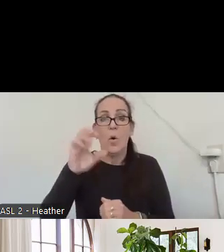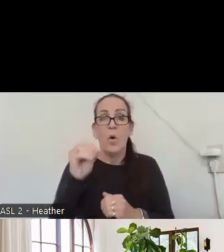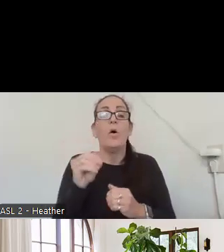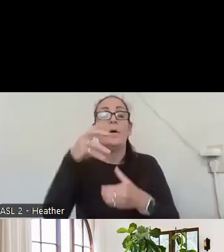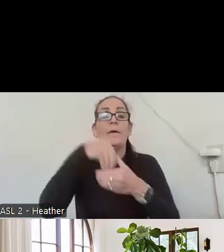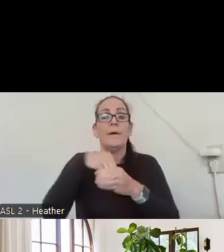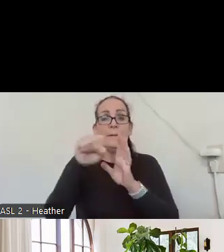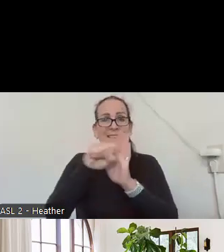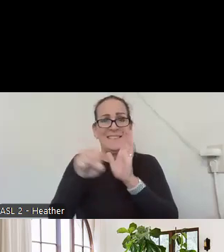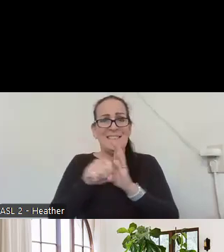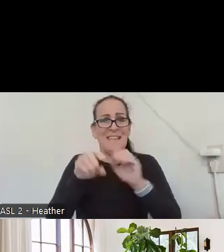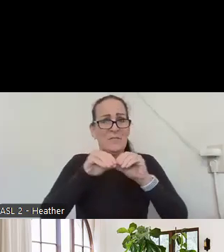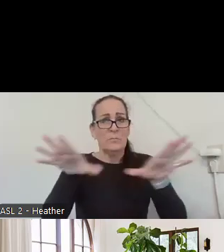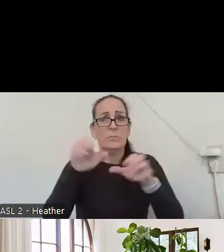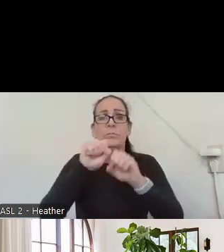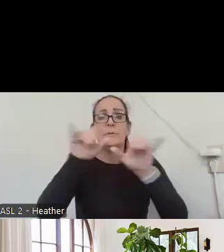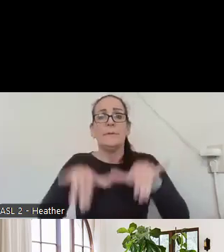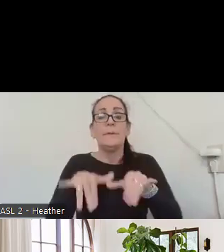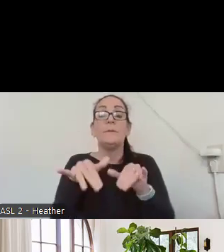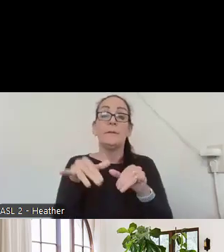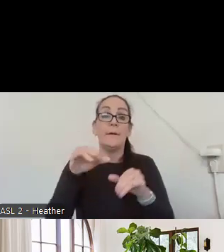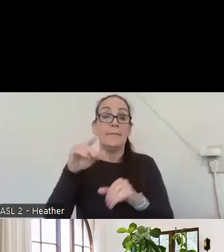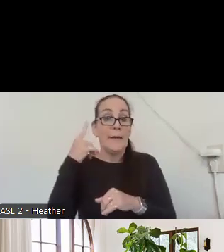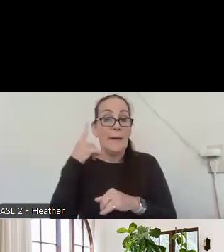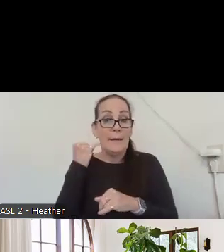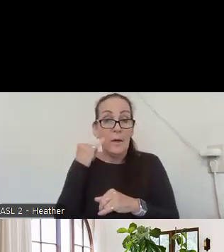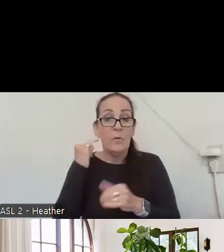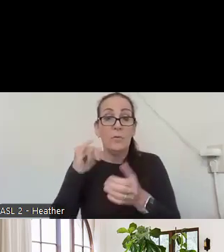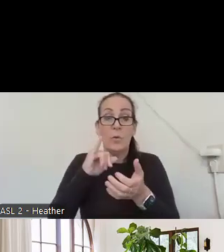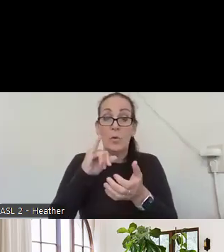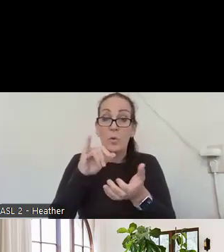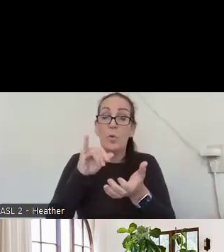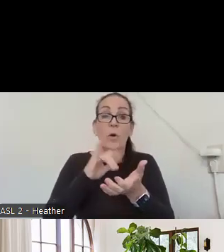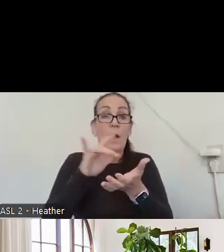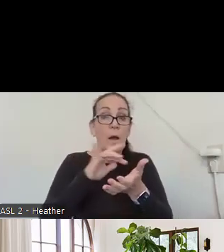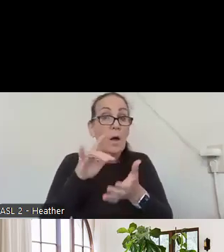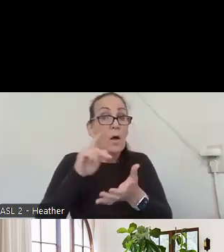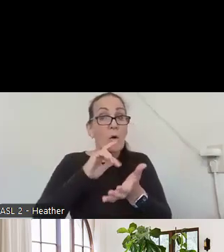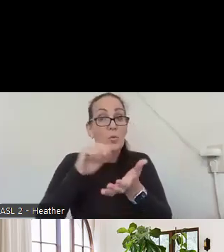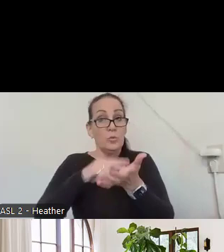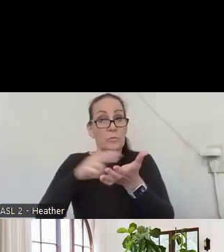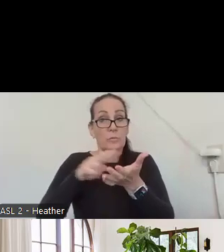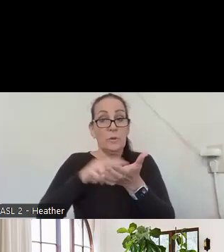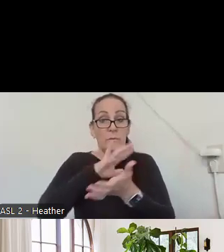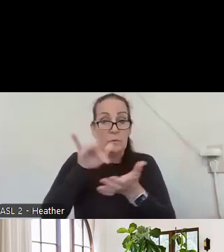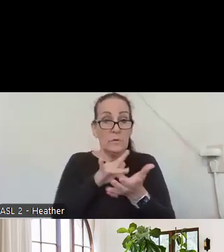of California Caregiver Resource Centers, and we're one of 11 in the state of California. We're